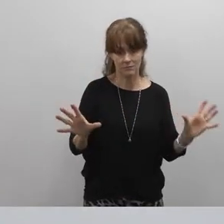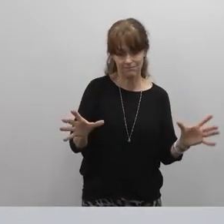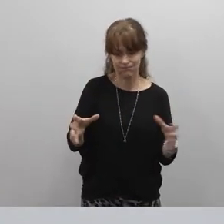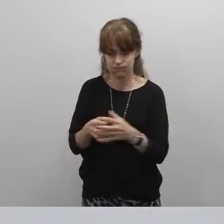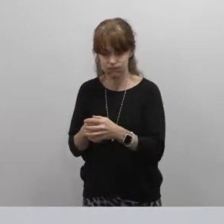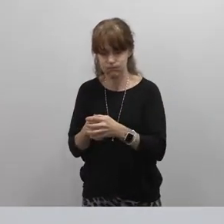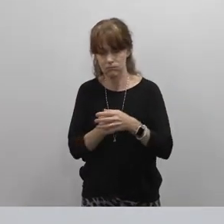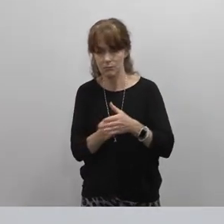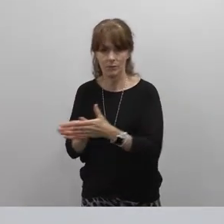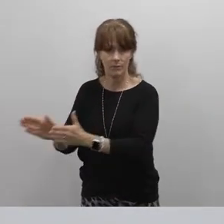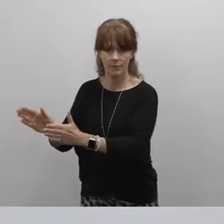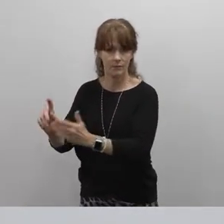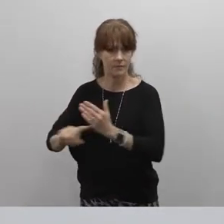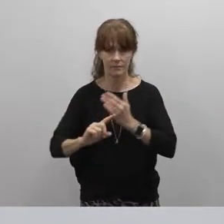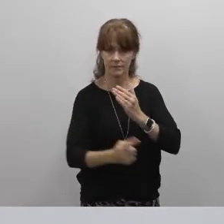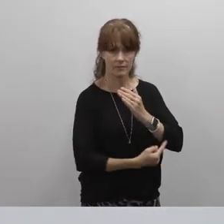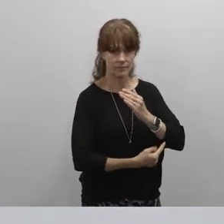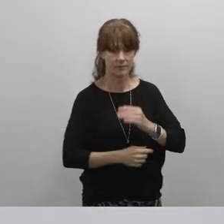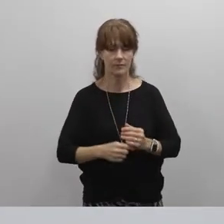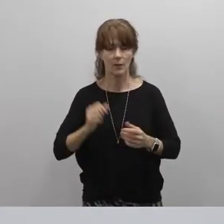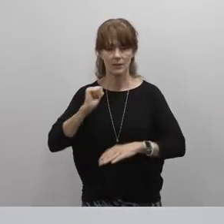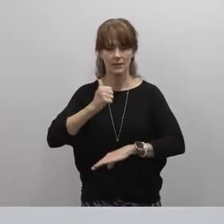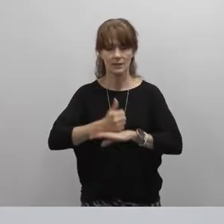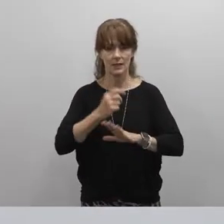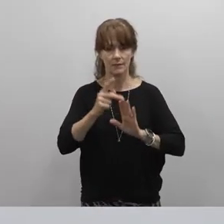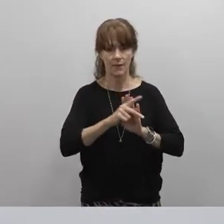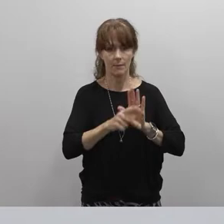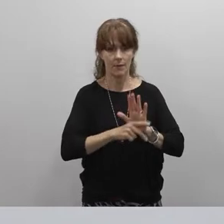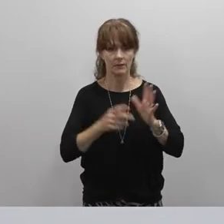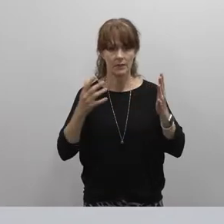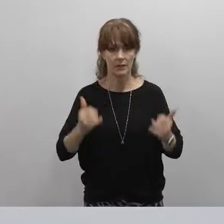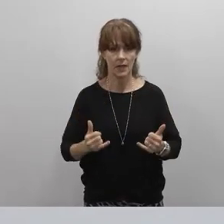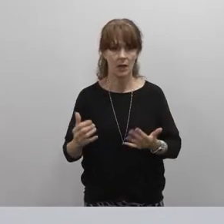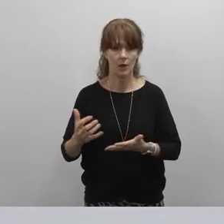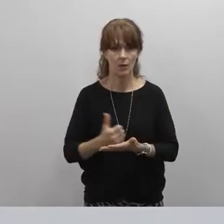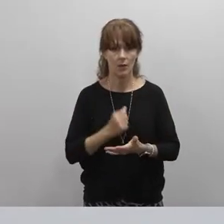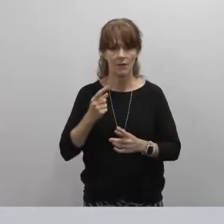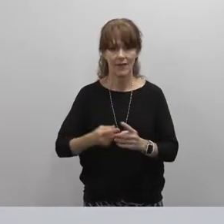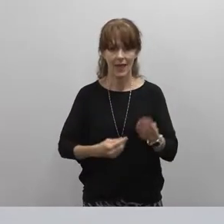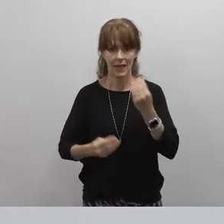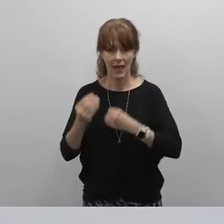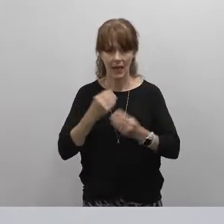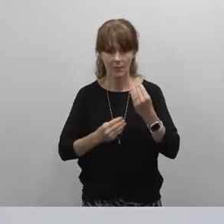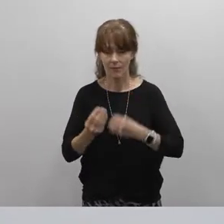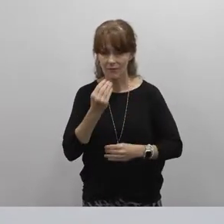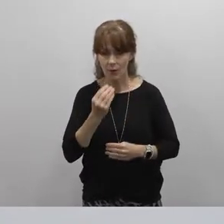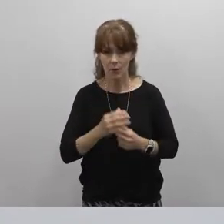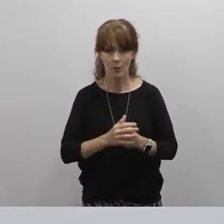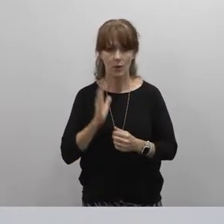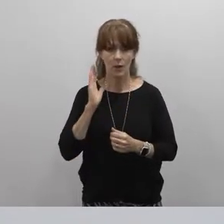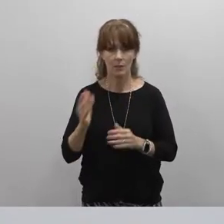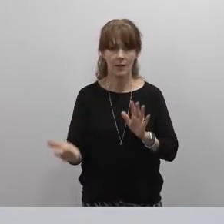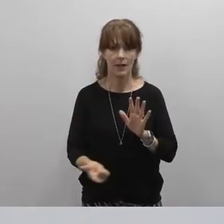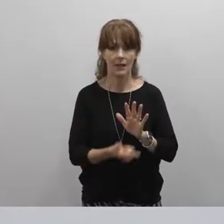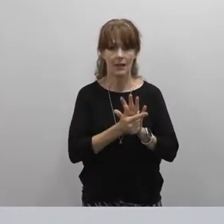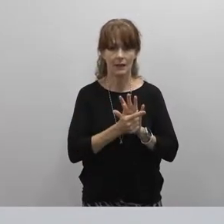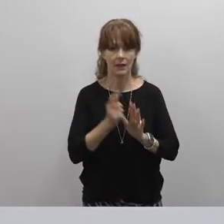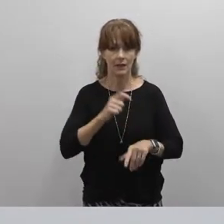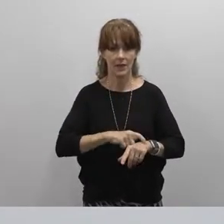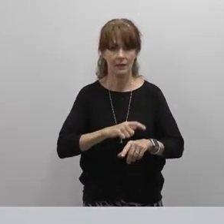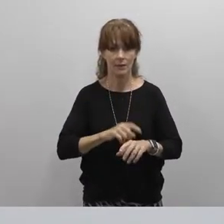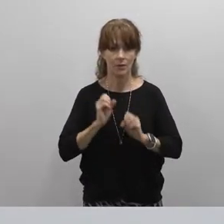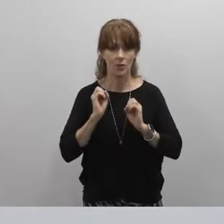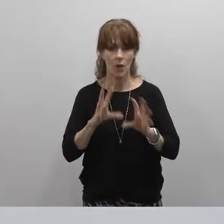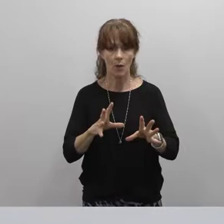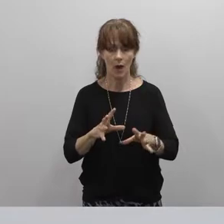we need to start getting a policy and a system together to recover that edible food. It will be illegal at that time to throw out